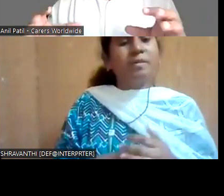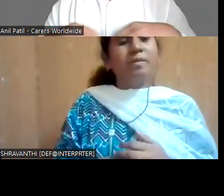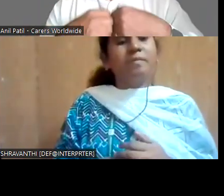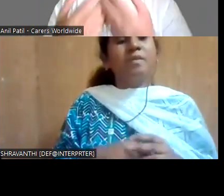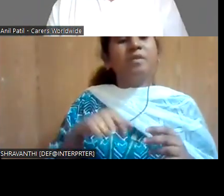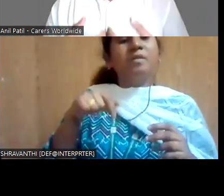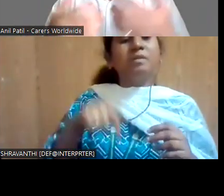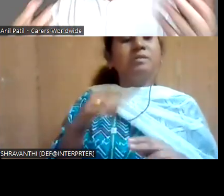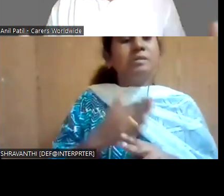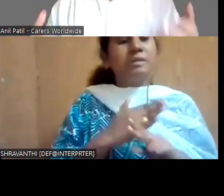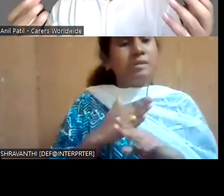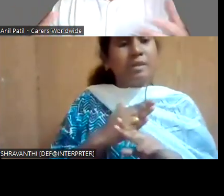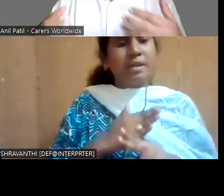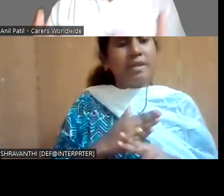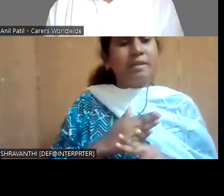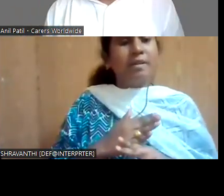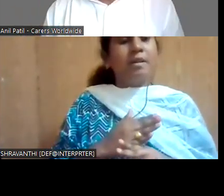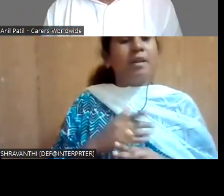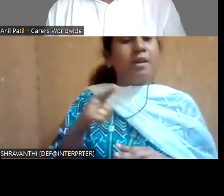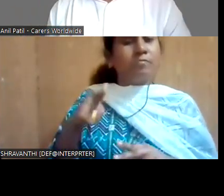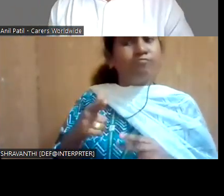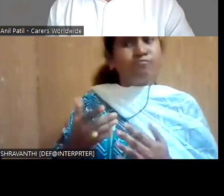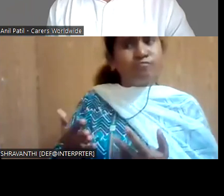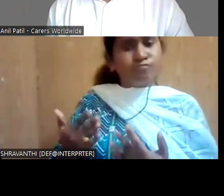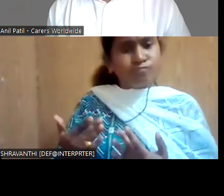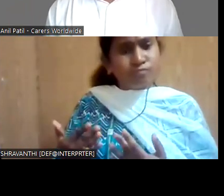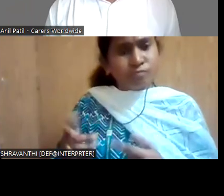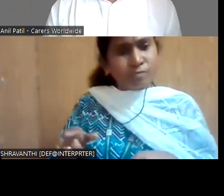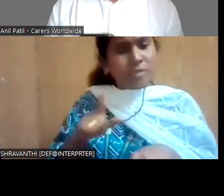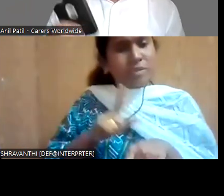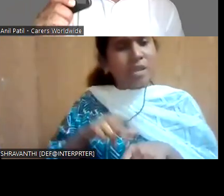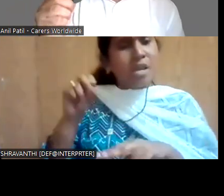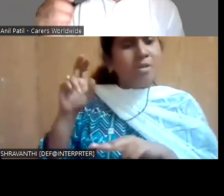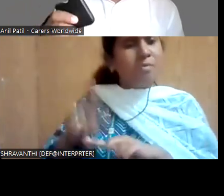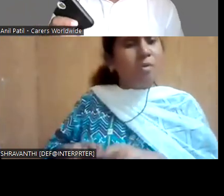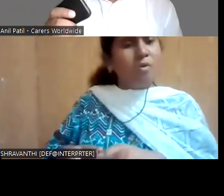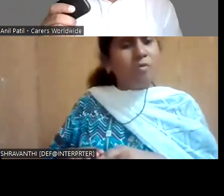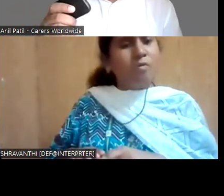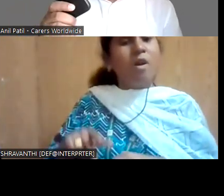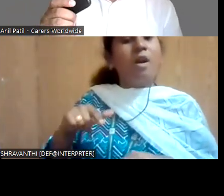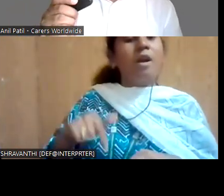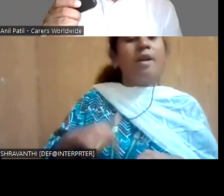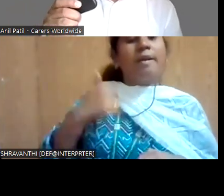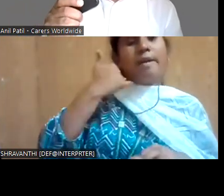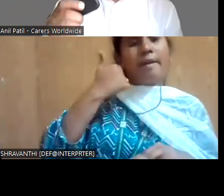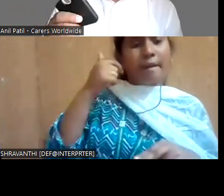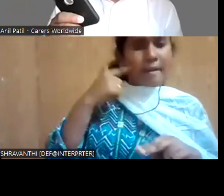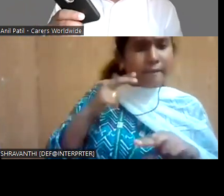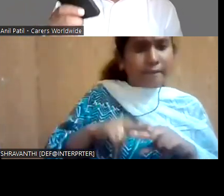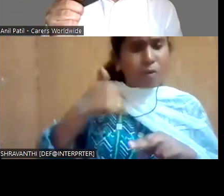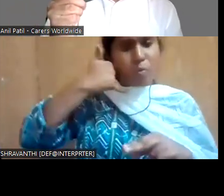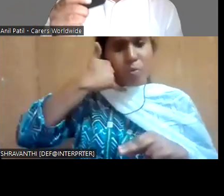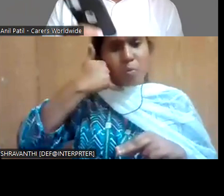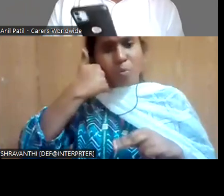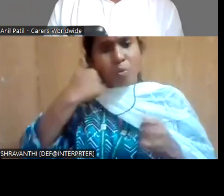a carer, they never had an opportunity to take time off. For example, if I don't charge my mobile for next 24